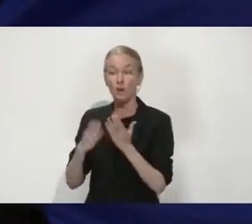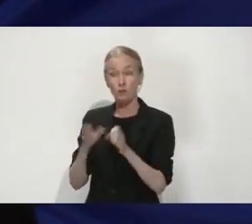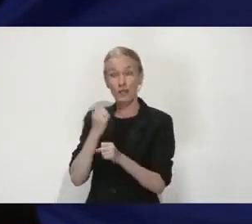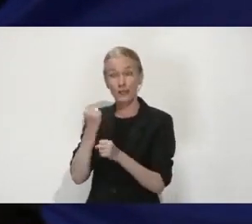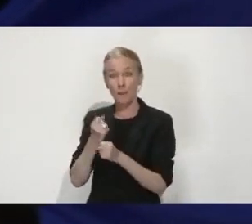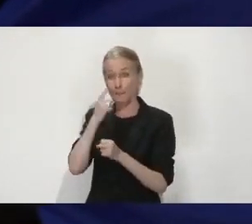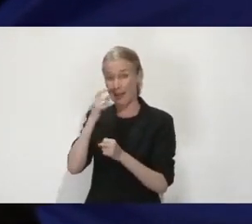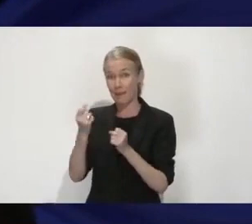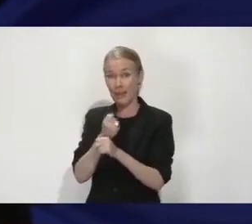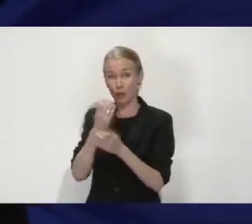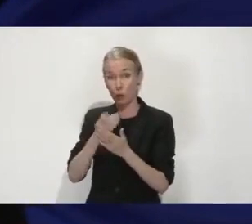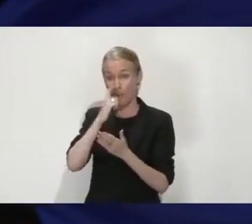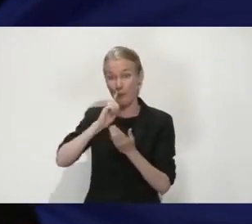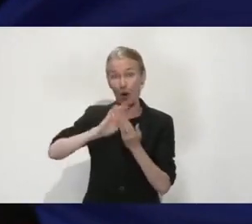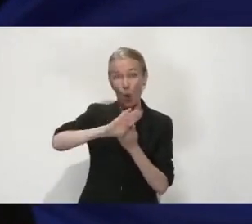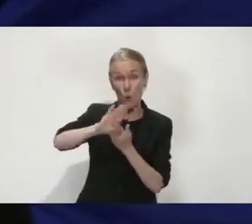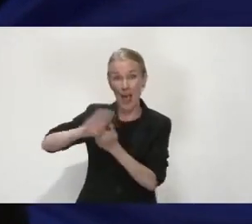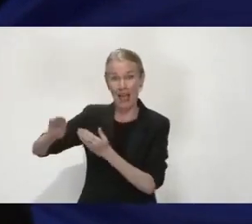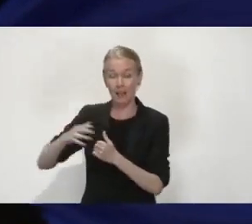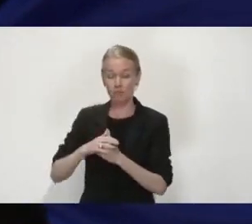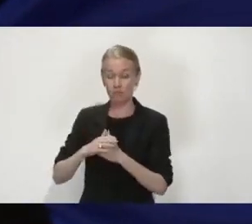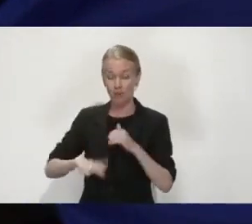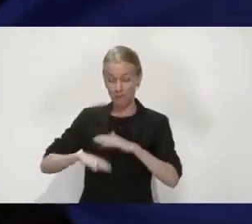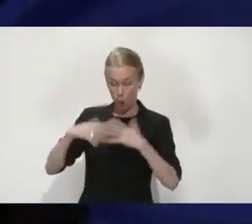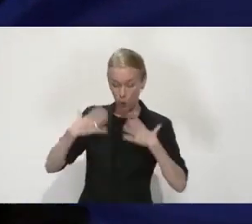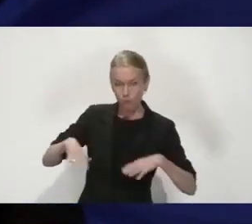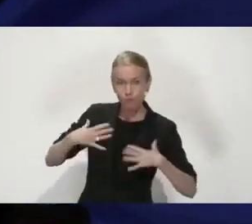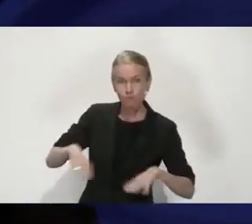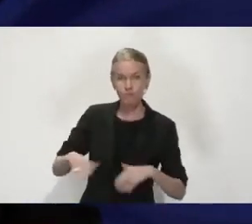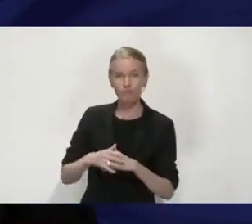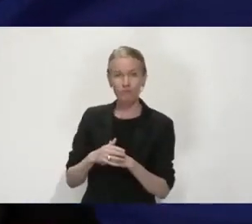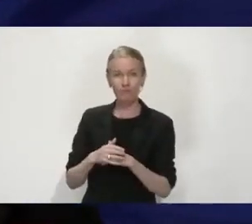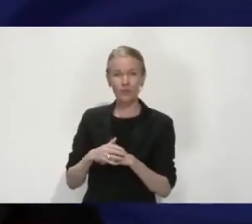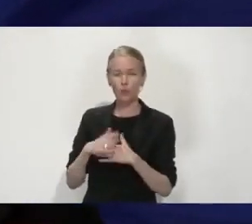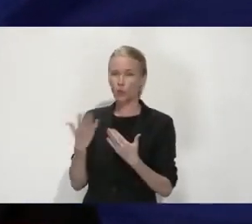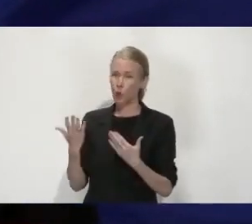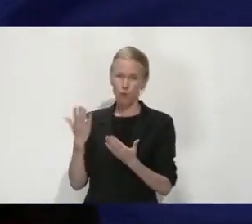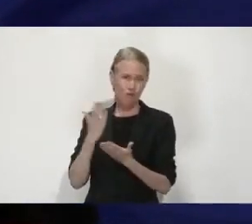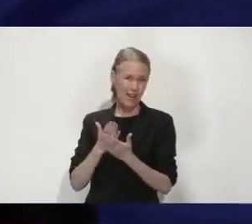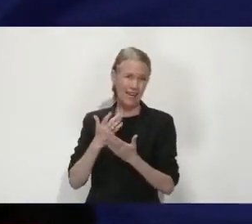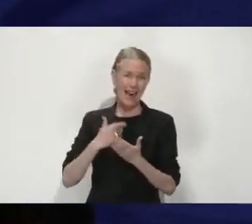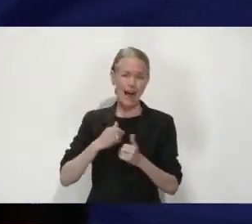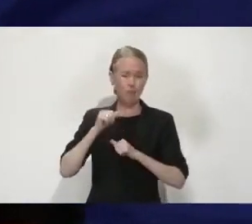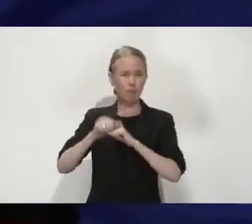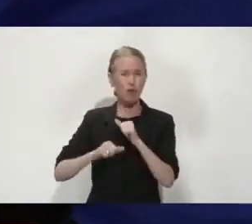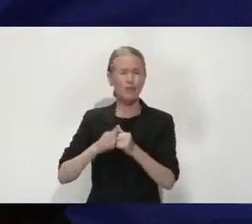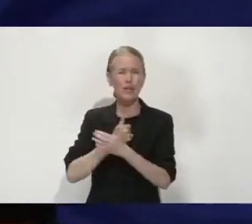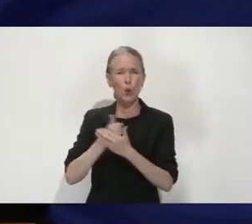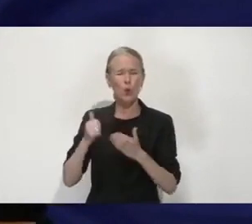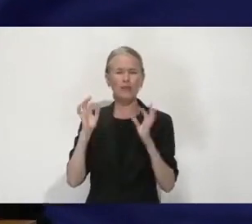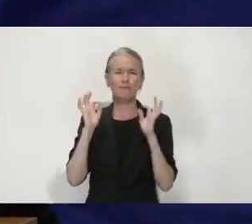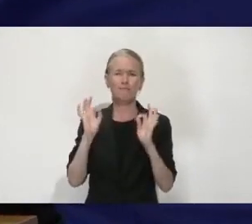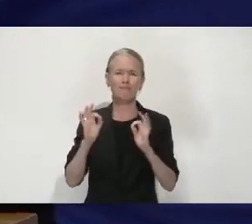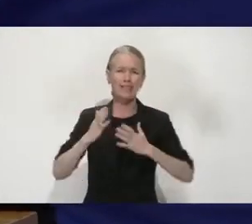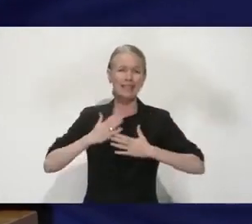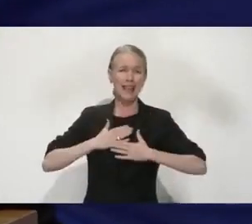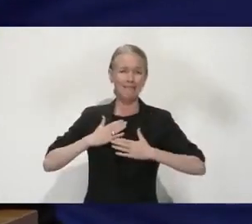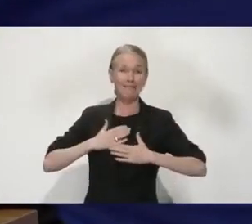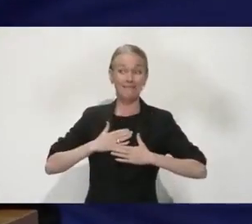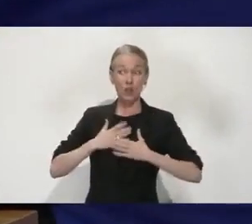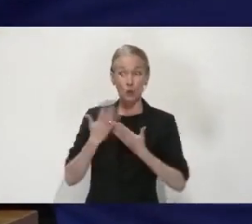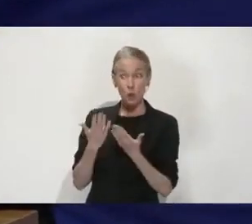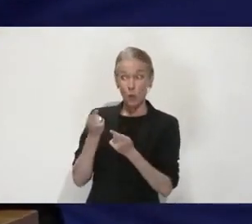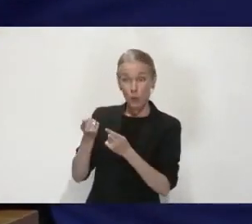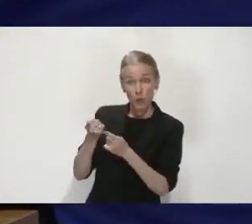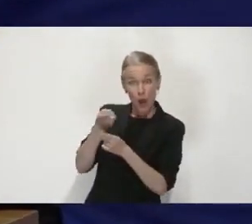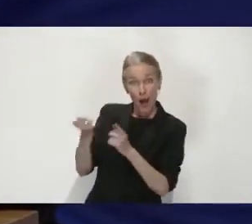facility, that is picked up earlier. So nobody, by definition, within a managed isolation facility has a close contact other than